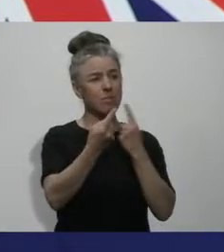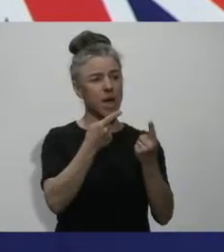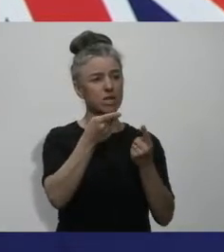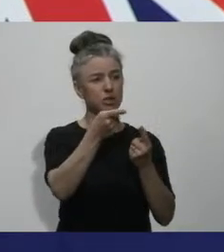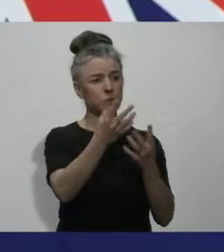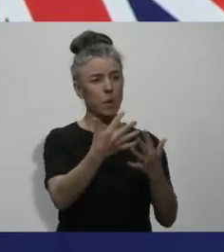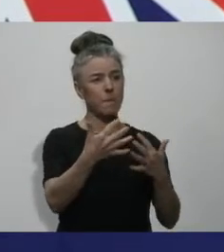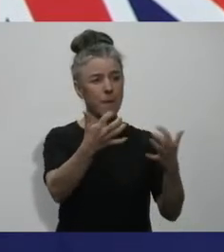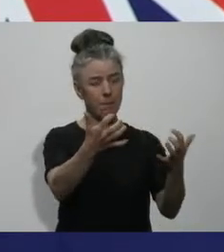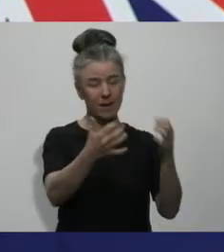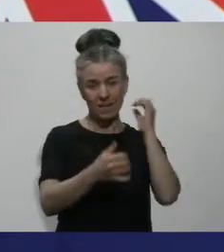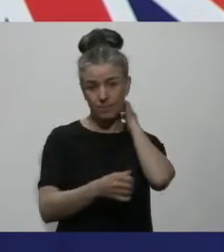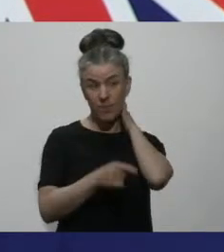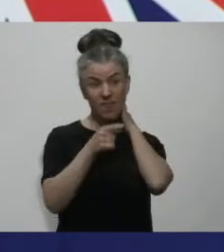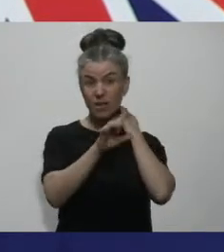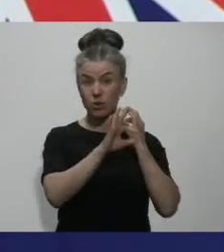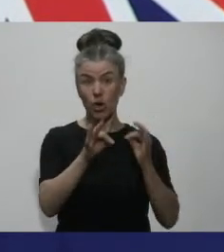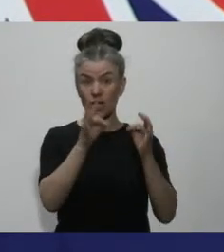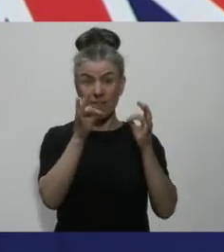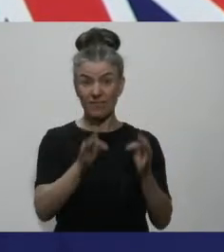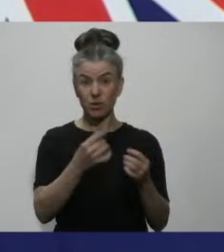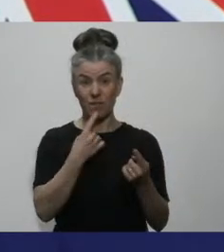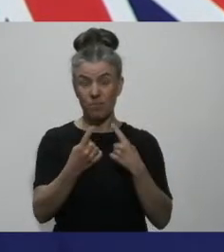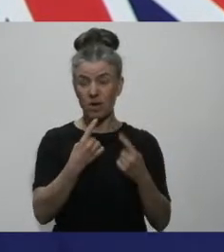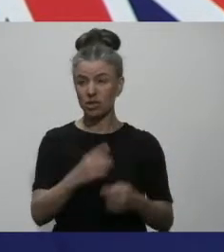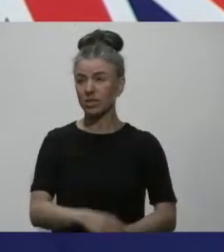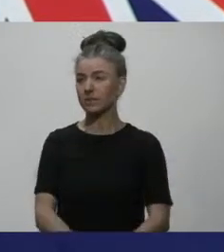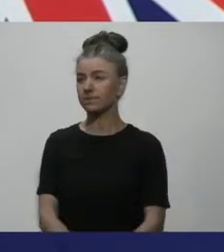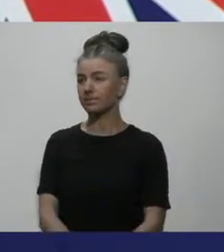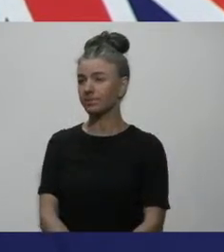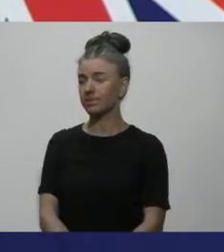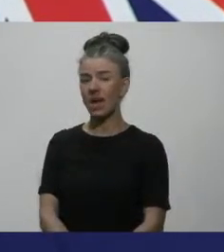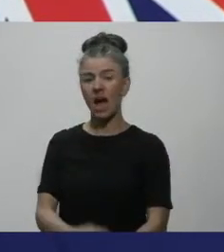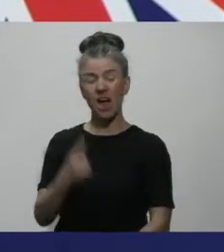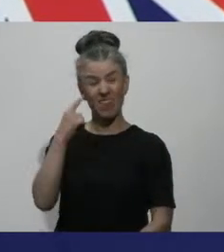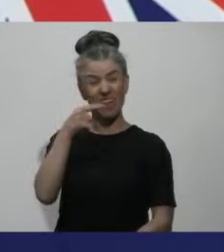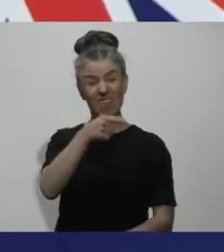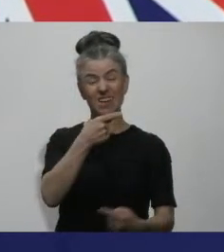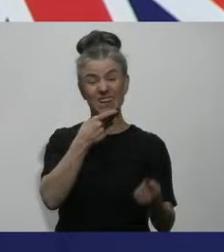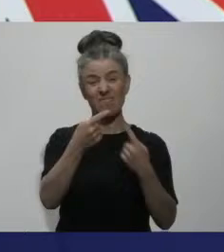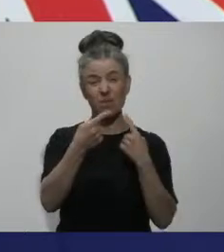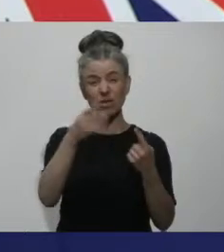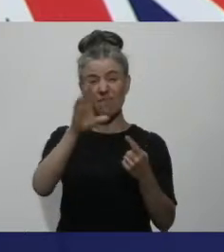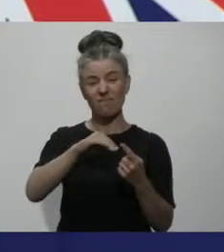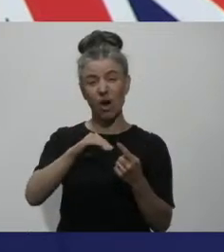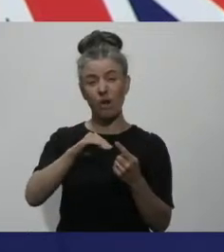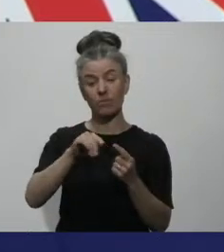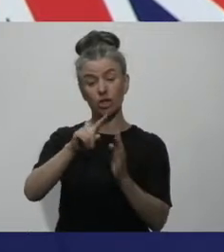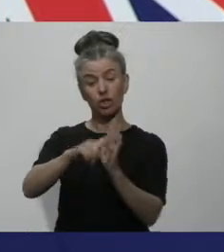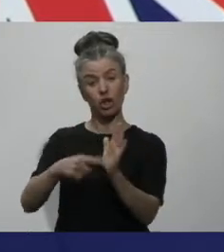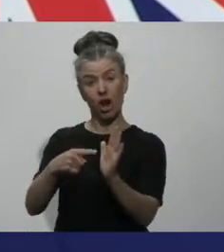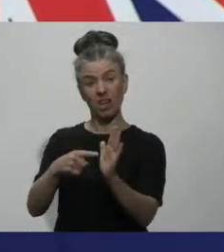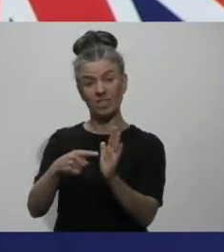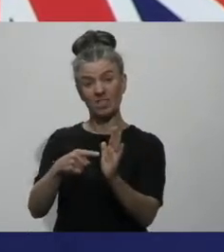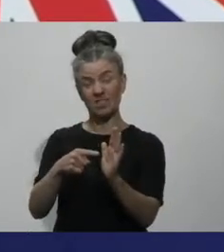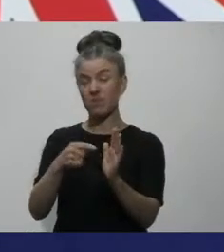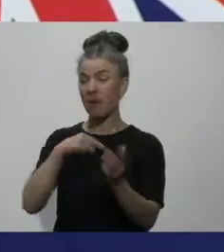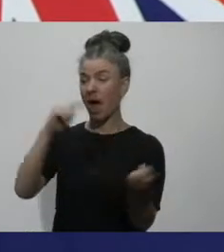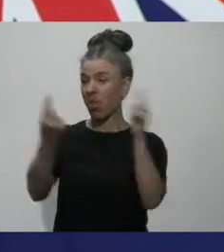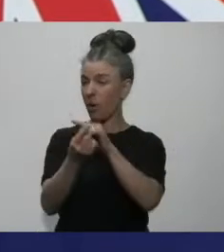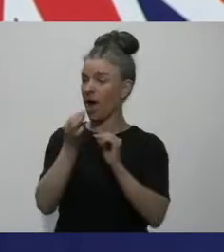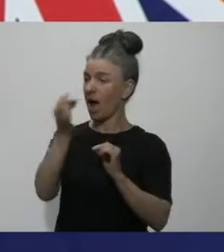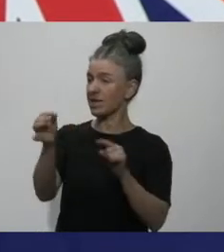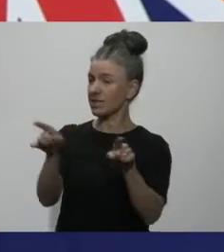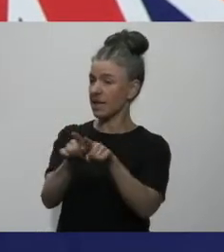believe that he was reflecting information passed to him from a journalist, so perhaps we could ask the question equally on that side as well. I'm going to